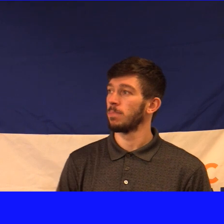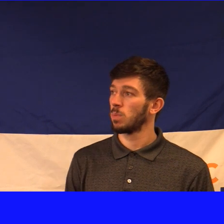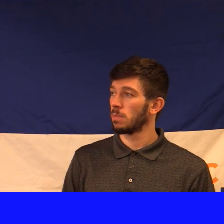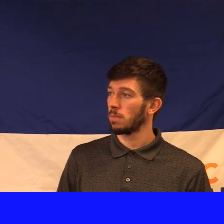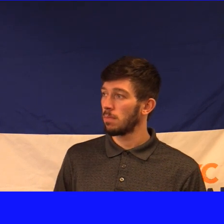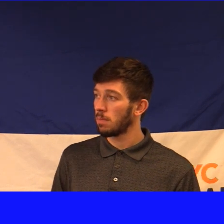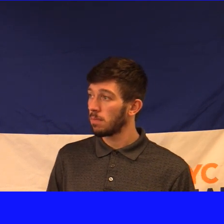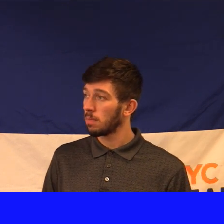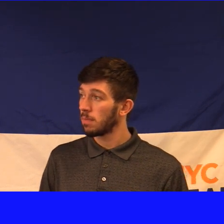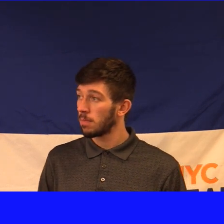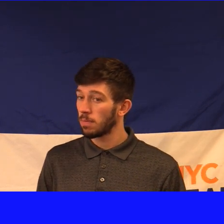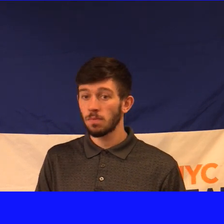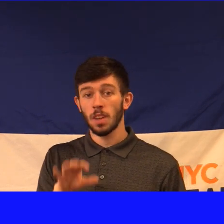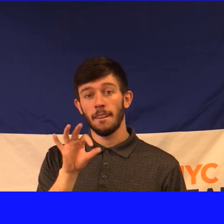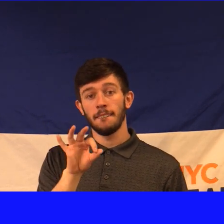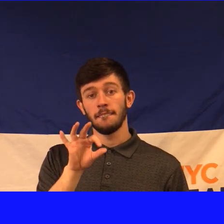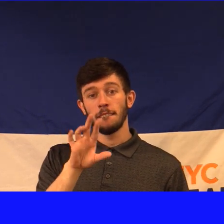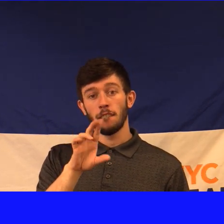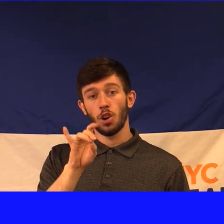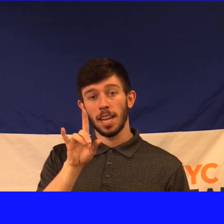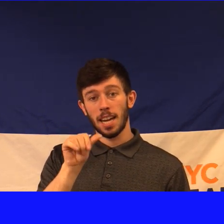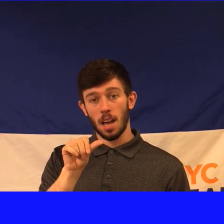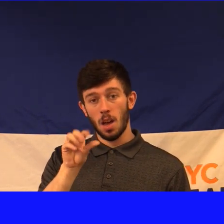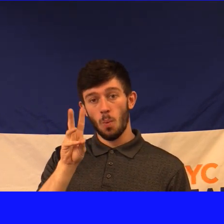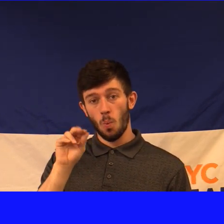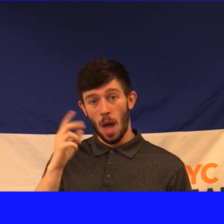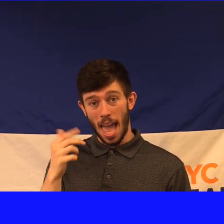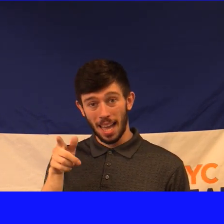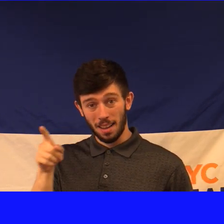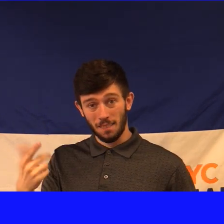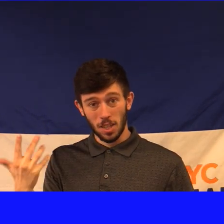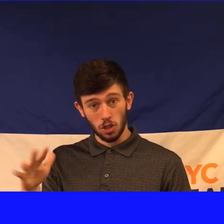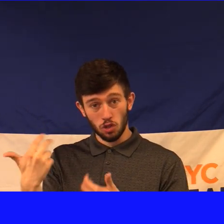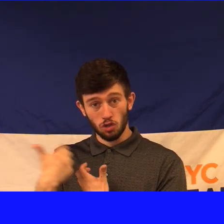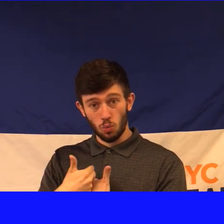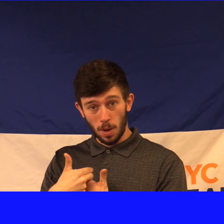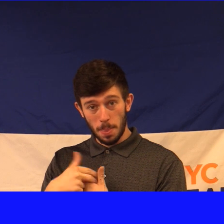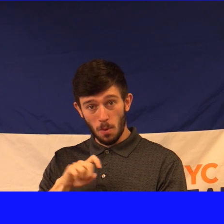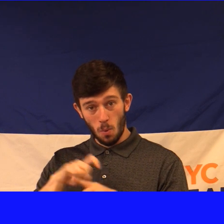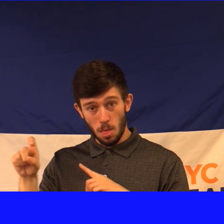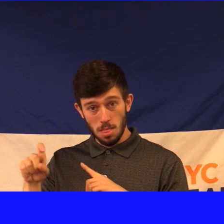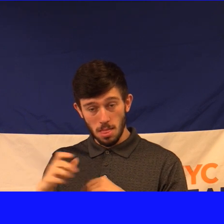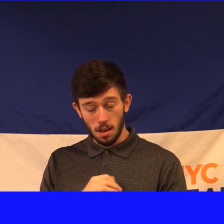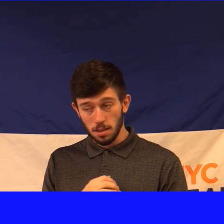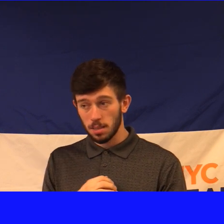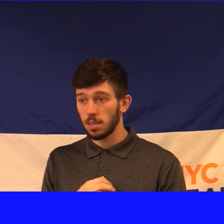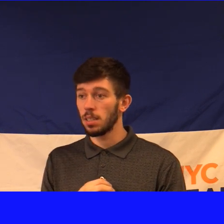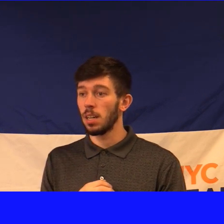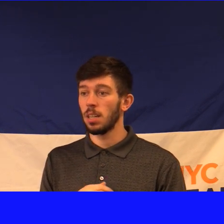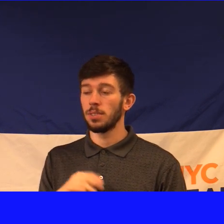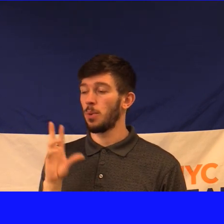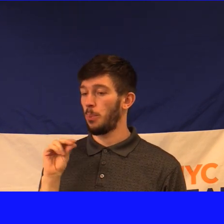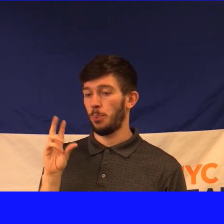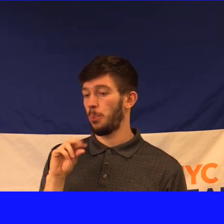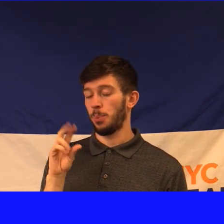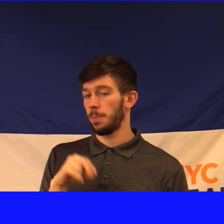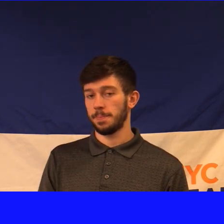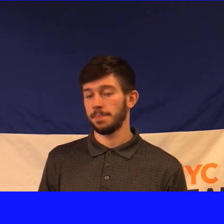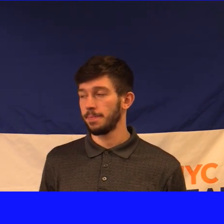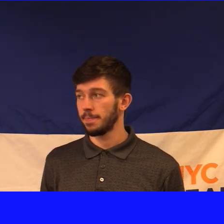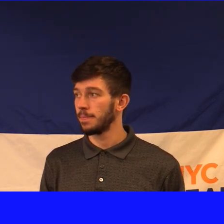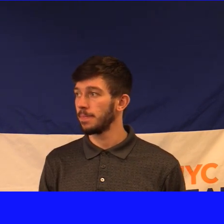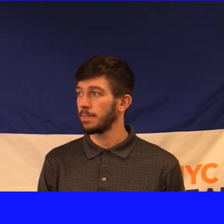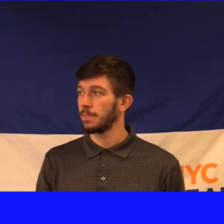Is Frida Wang back on? Is she on? No, she's not on, Helen. Okay.